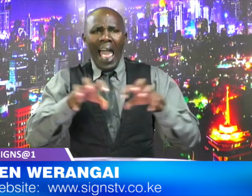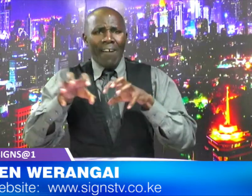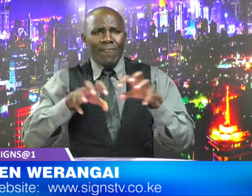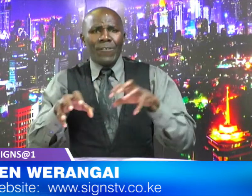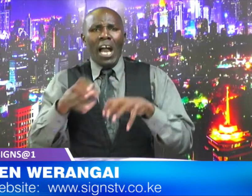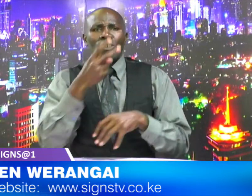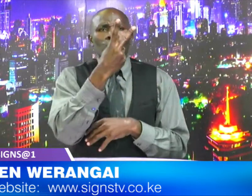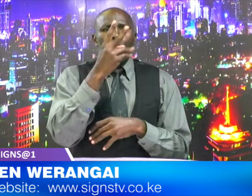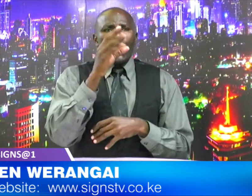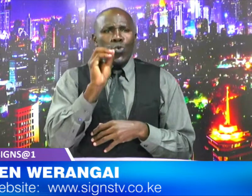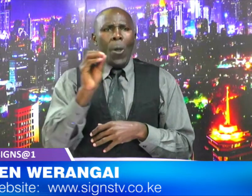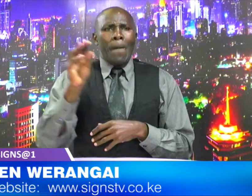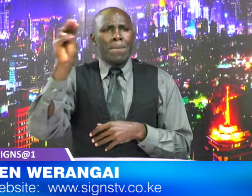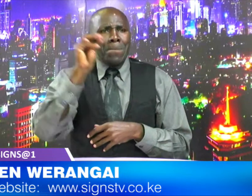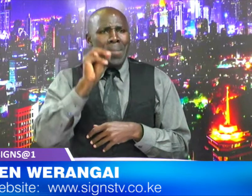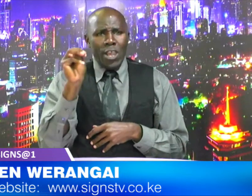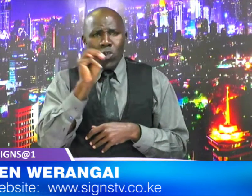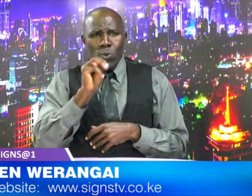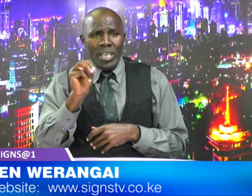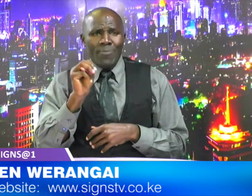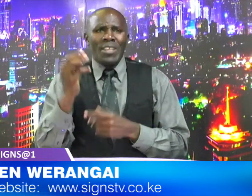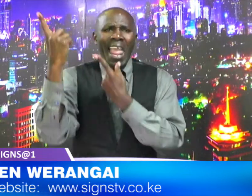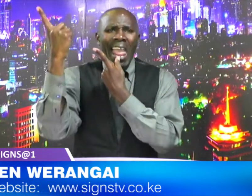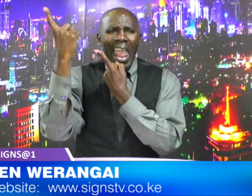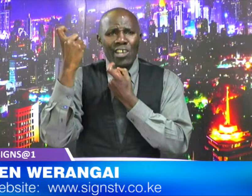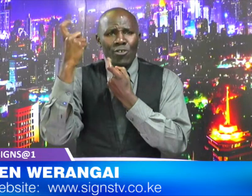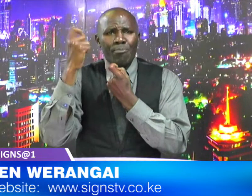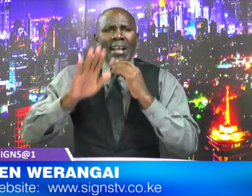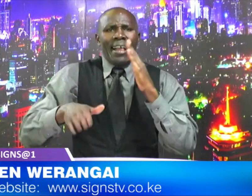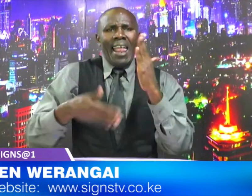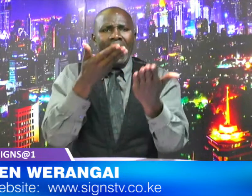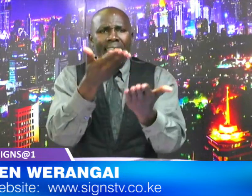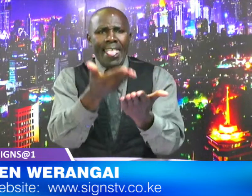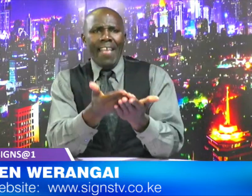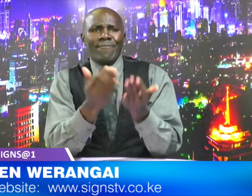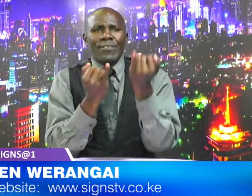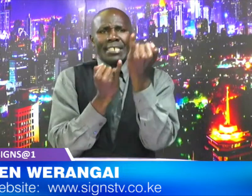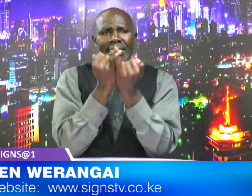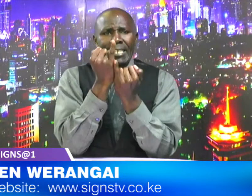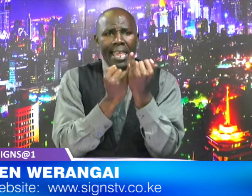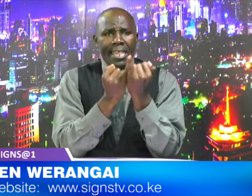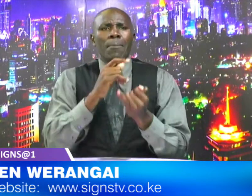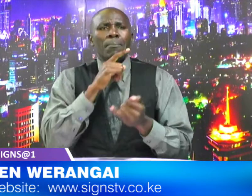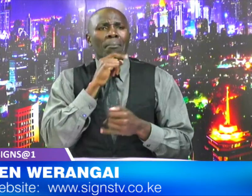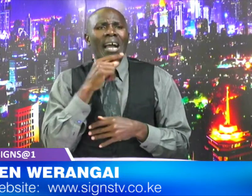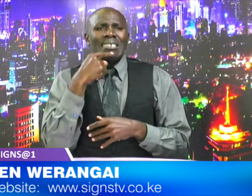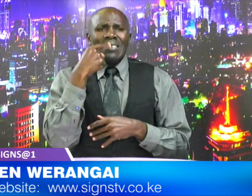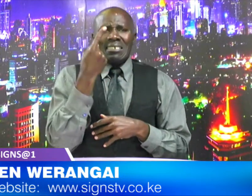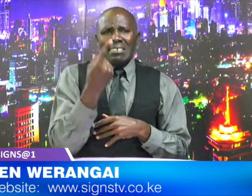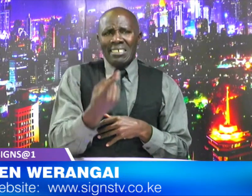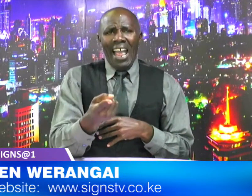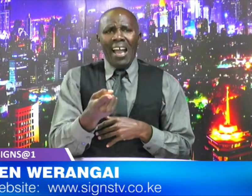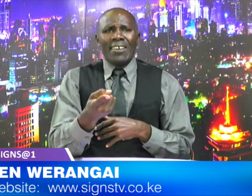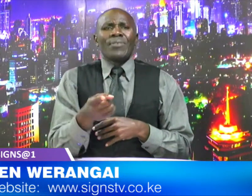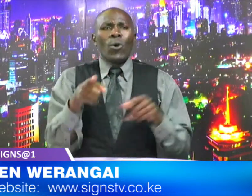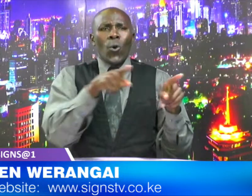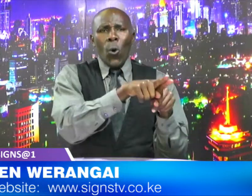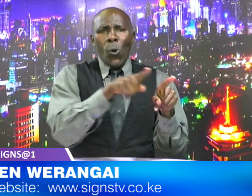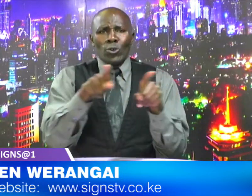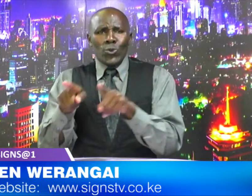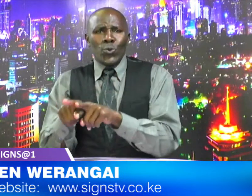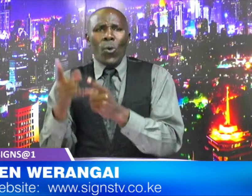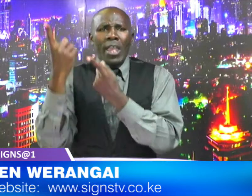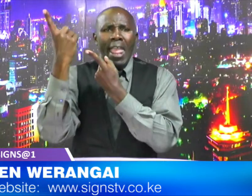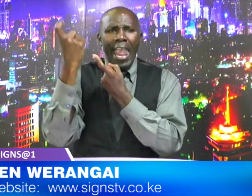announced that another consignment of drugs estimated at 20 million shillings was